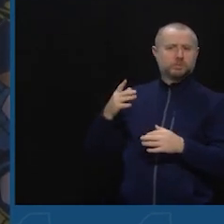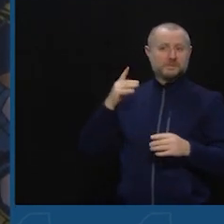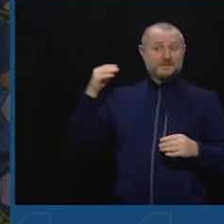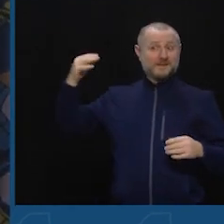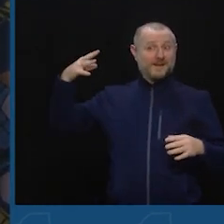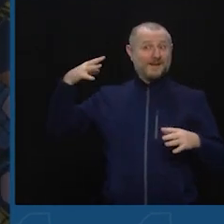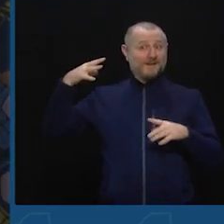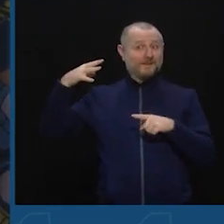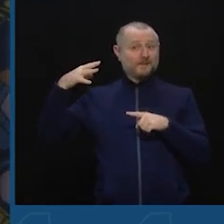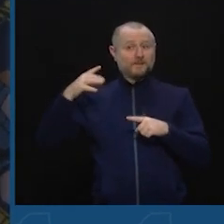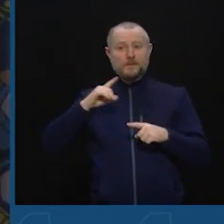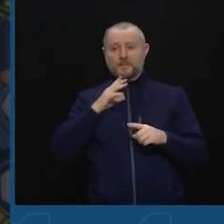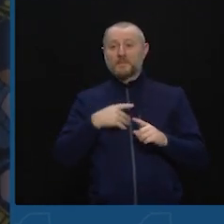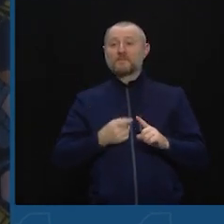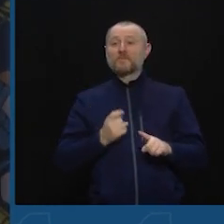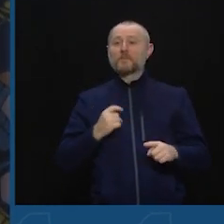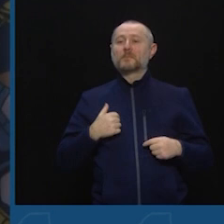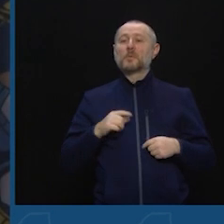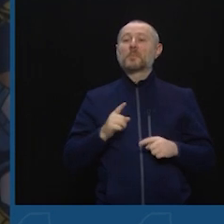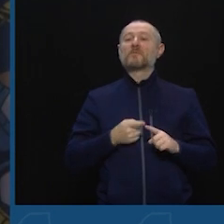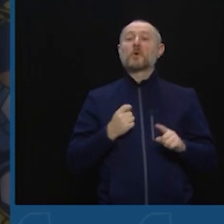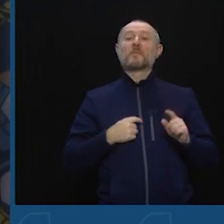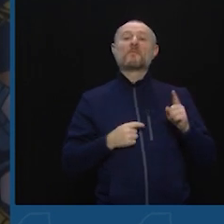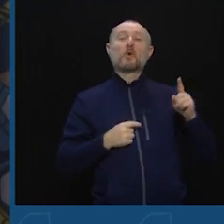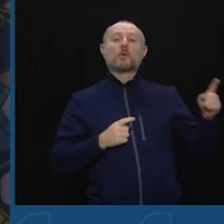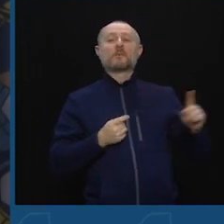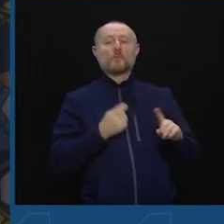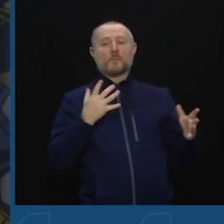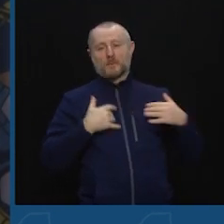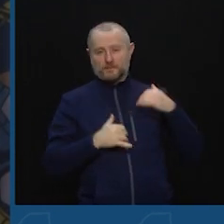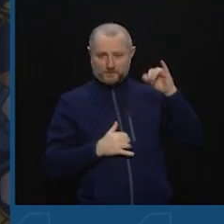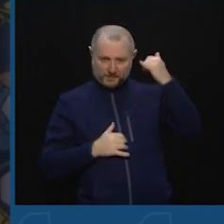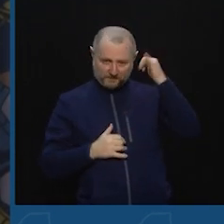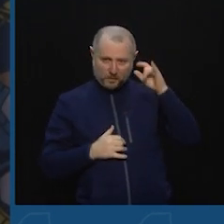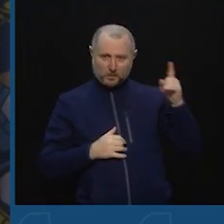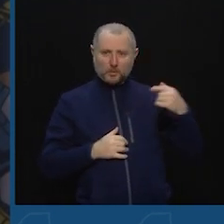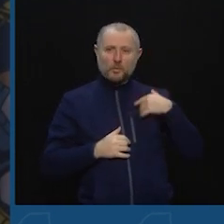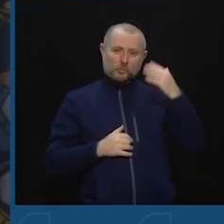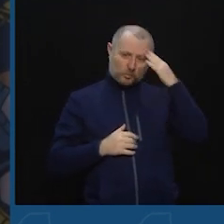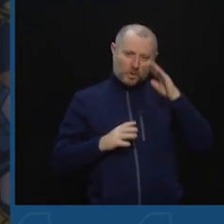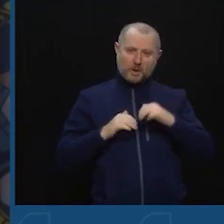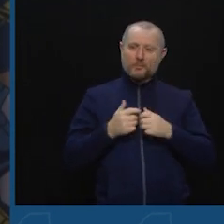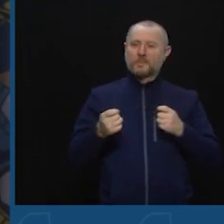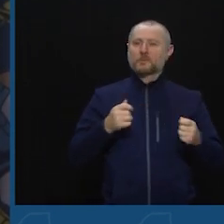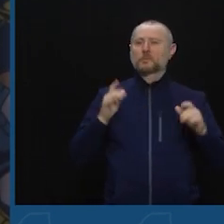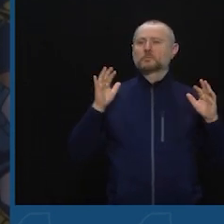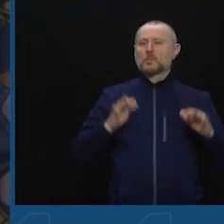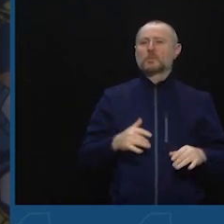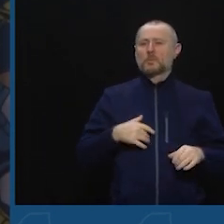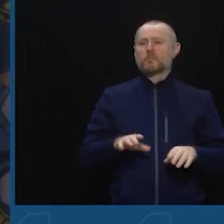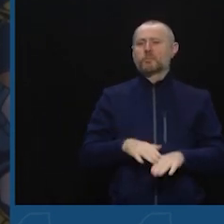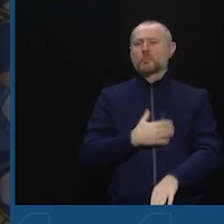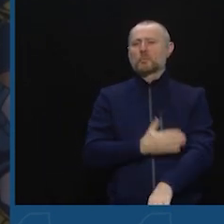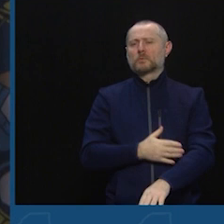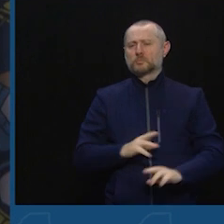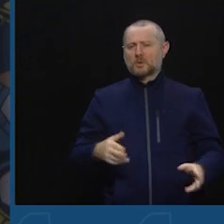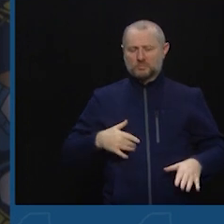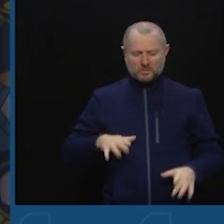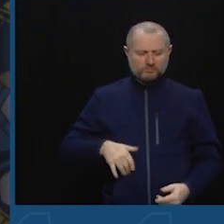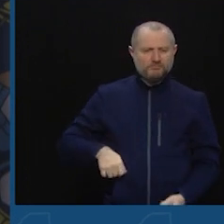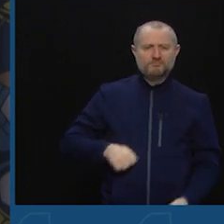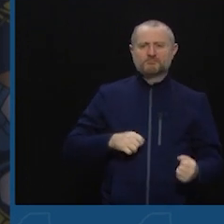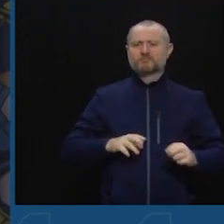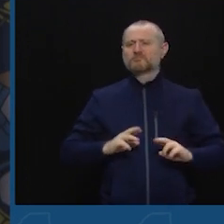place far, far away called Buffalo, and I know a little bit about handling snow, so I've been getting my boots ready, my shovel, and I'm ready for whatever comes our